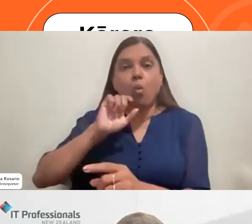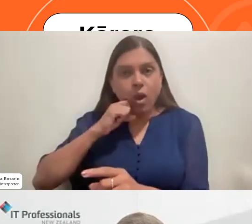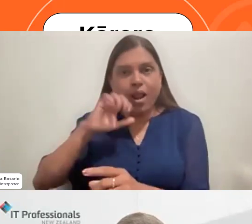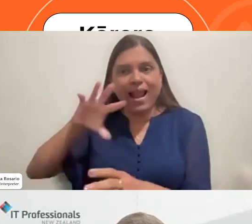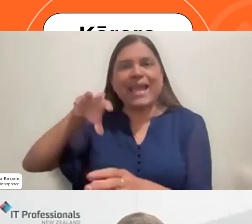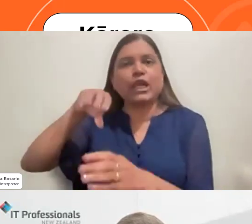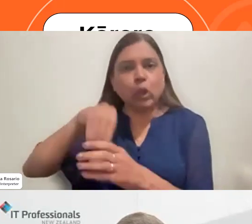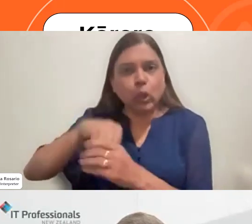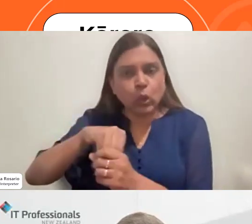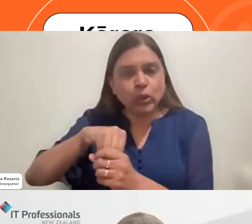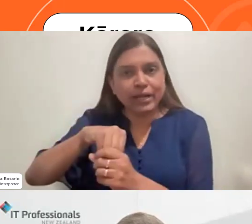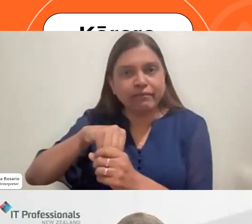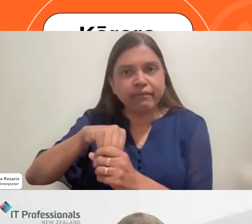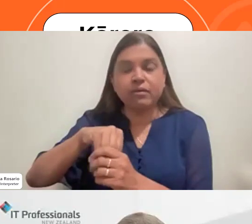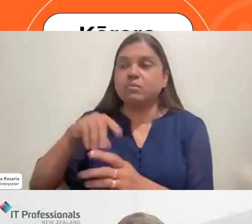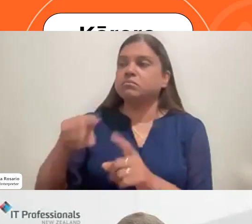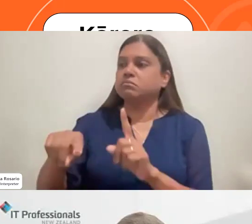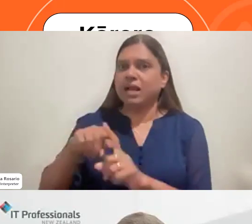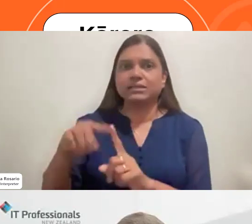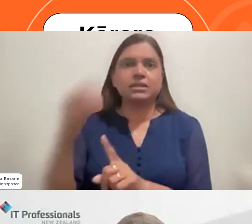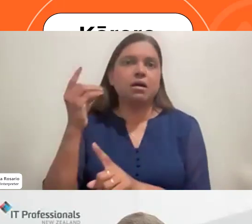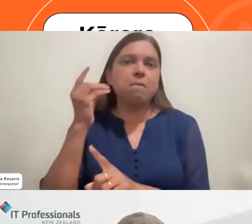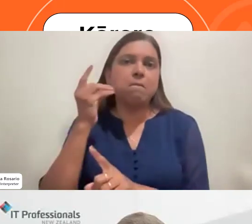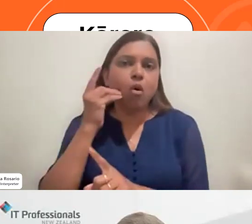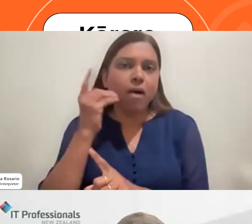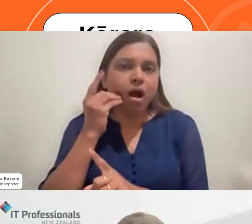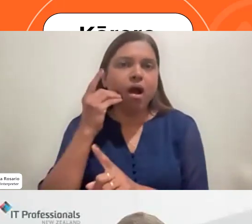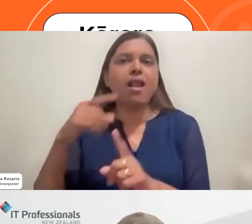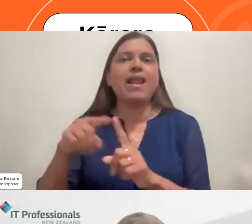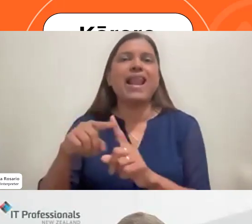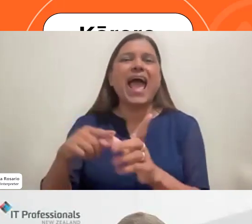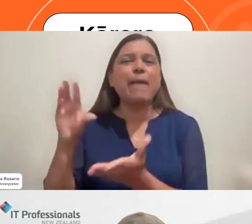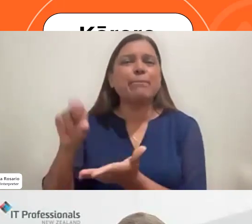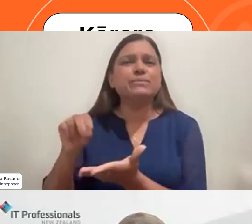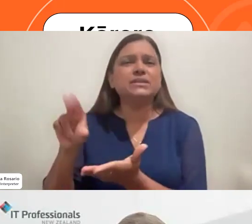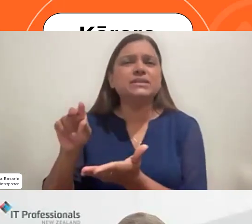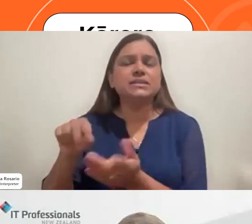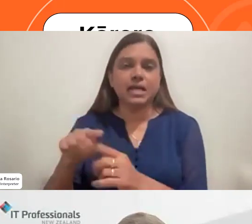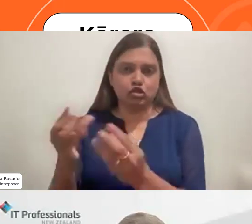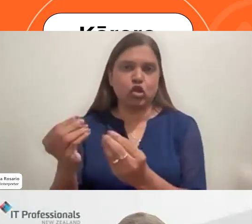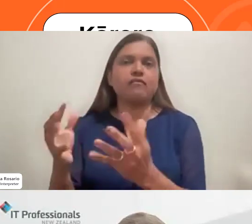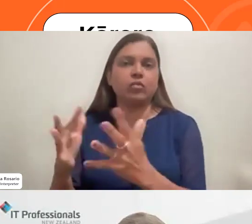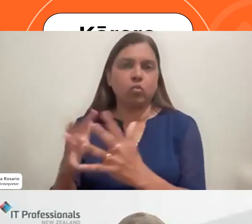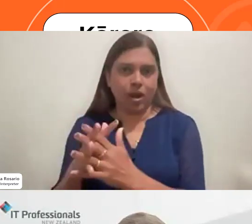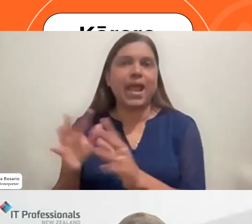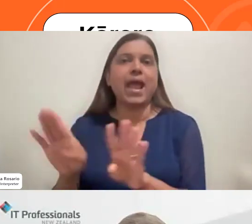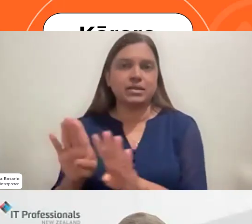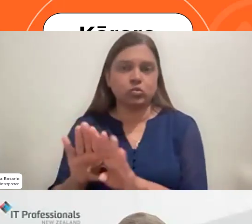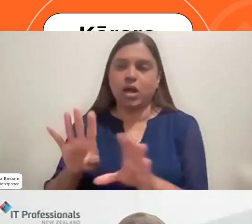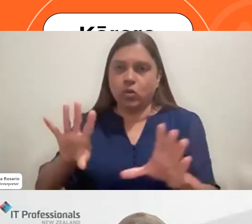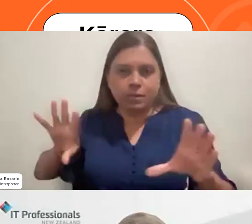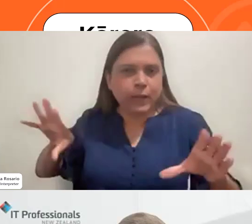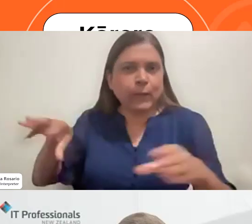to, mobile apps and software. This is necessary to extend